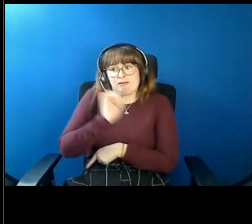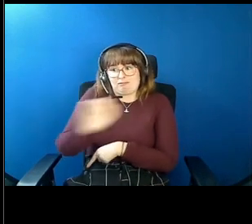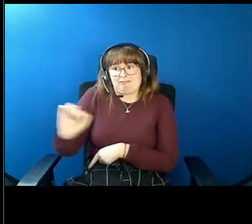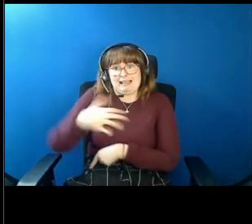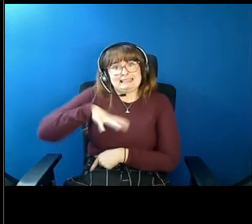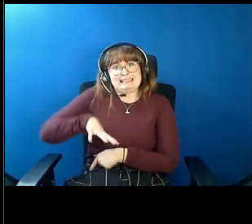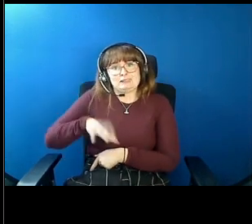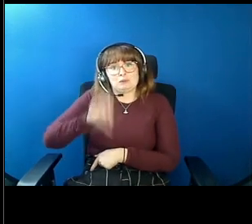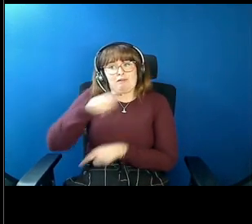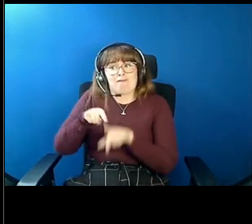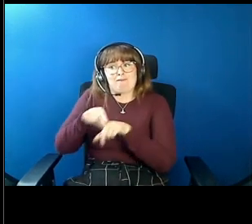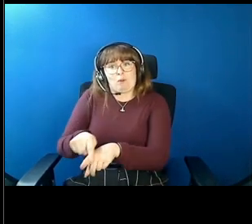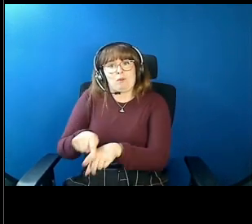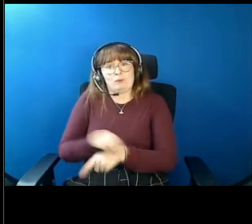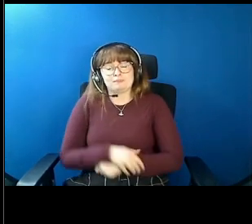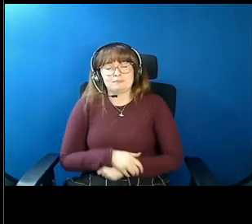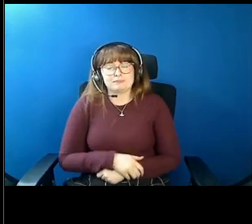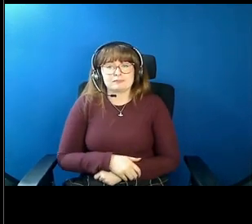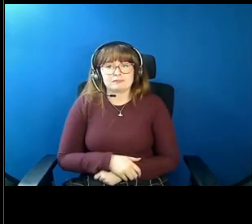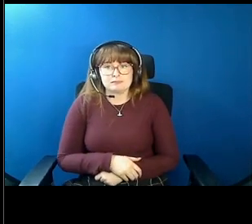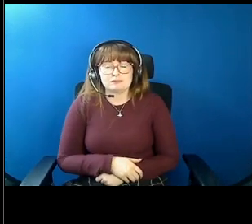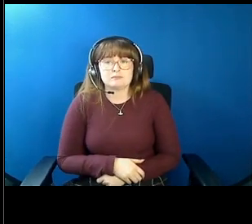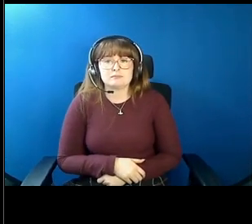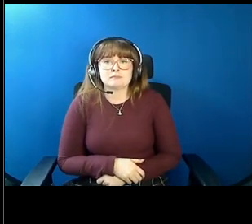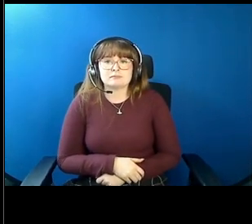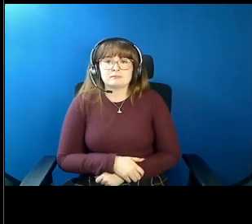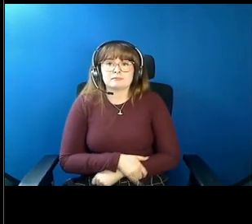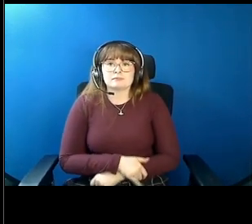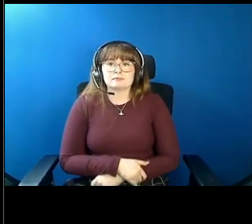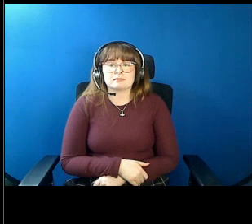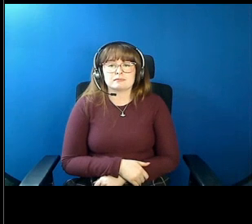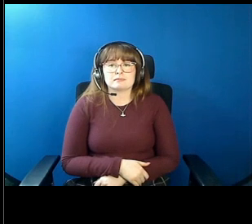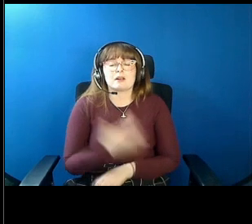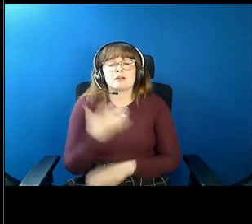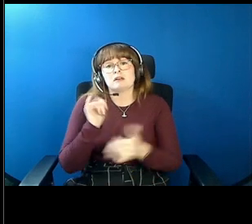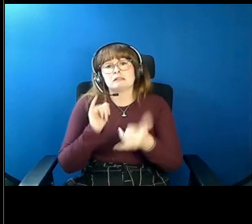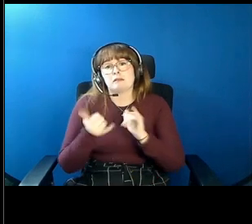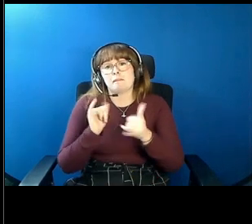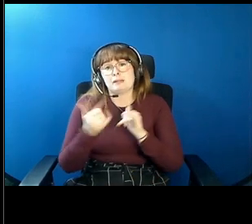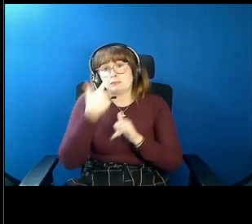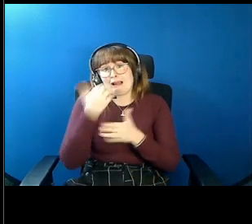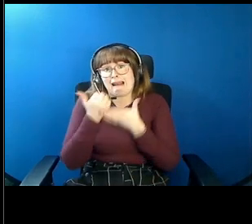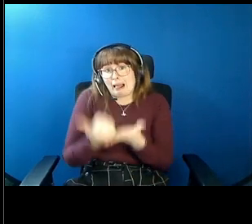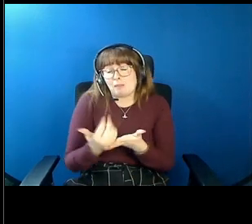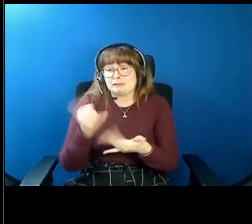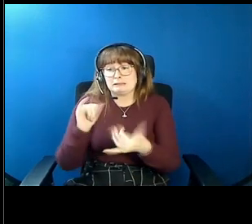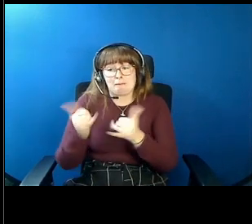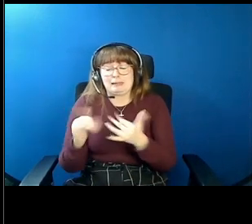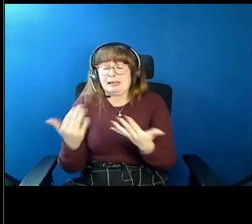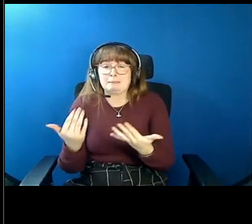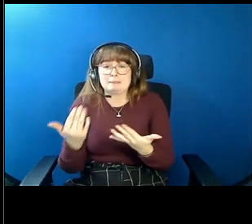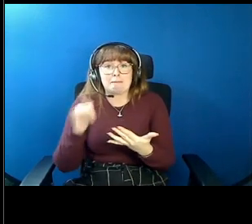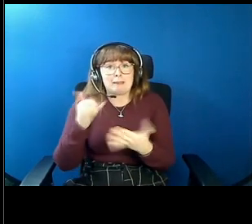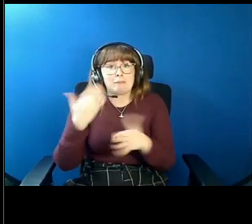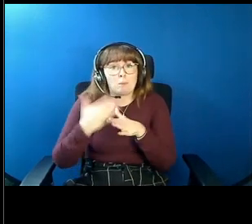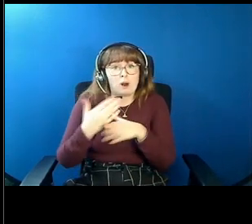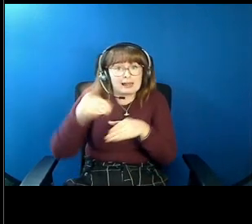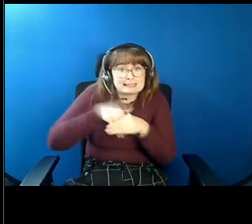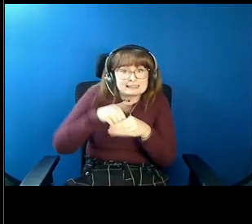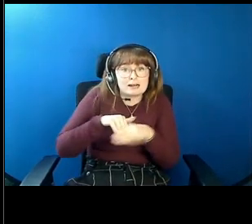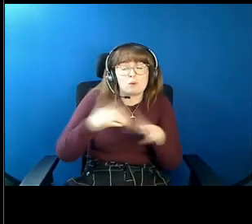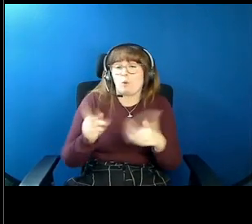typically dictate that third step in the process. But sometimes we'll be able to help, other times you may work internally or with other delivery partners,